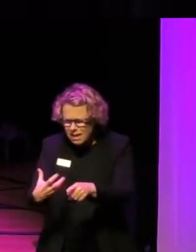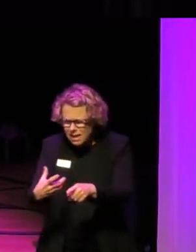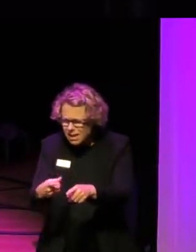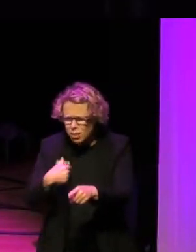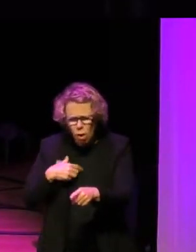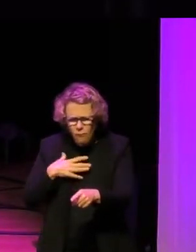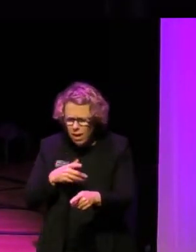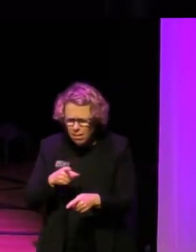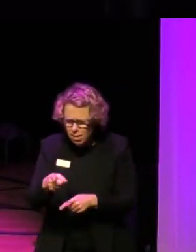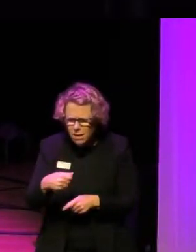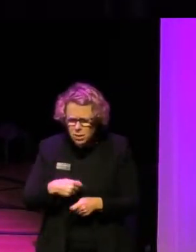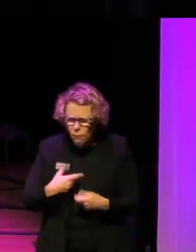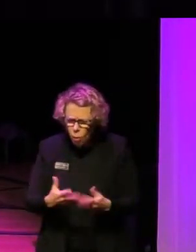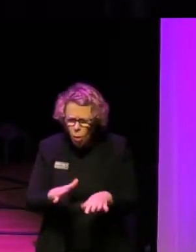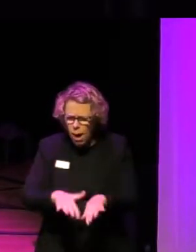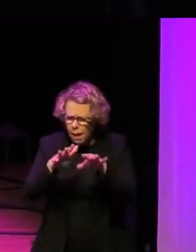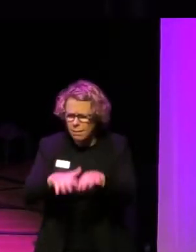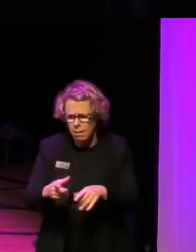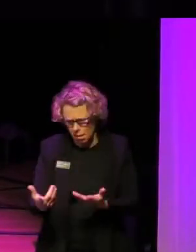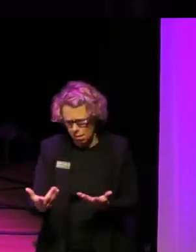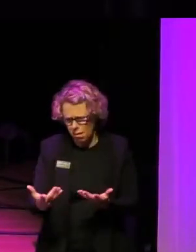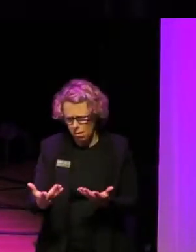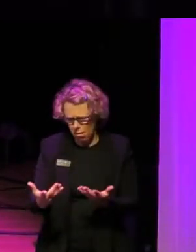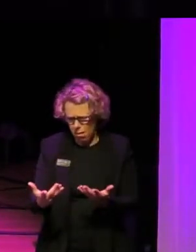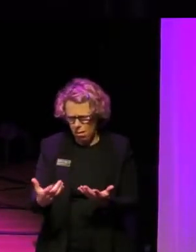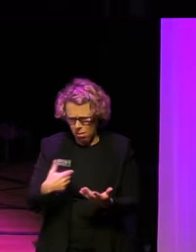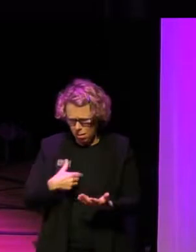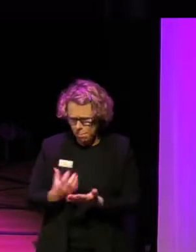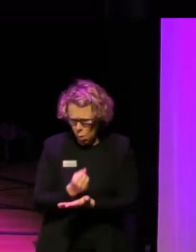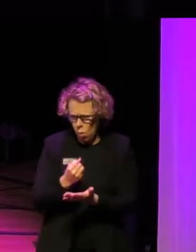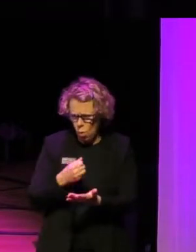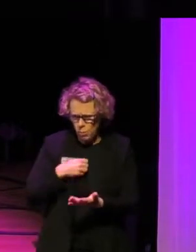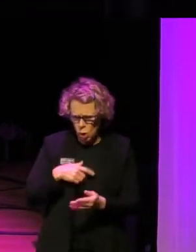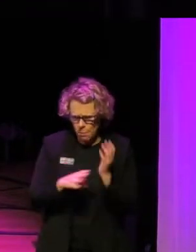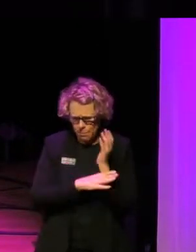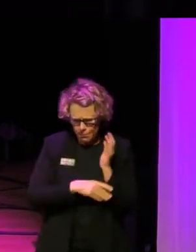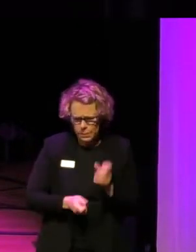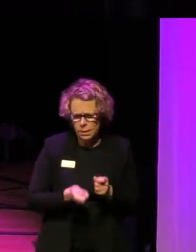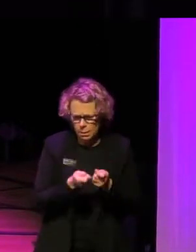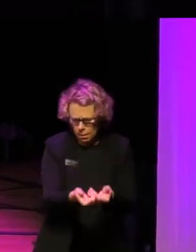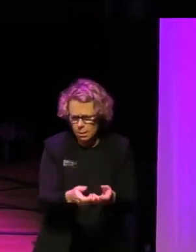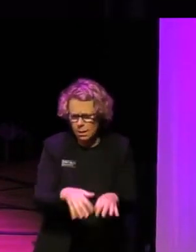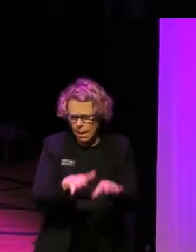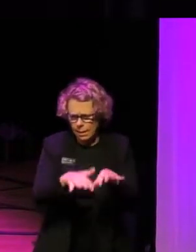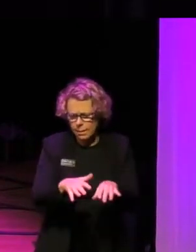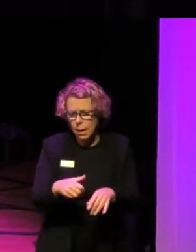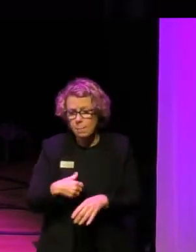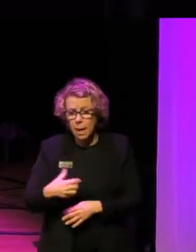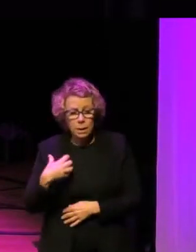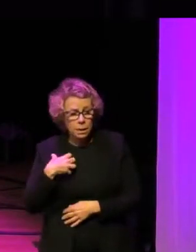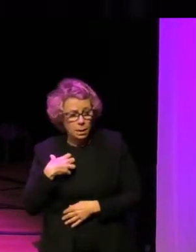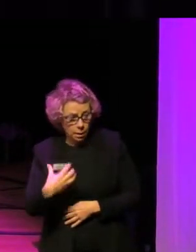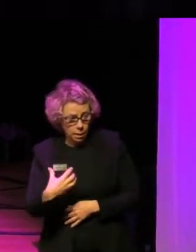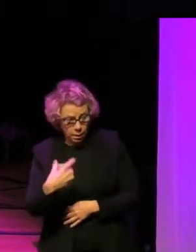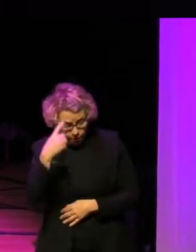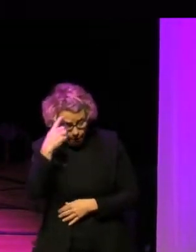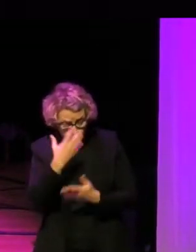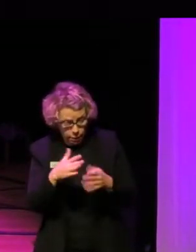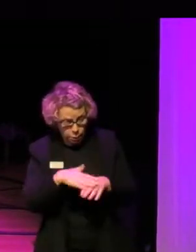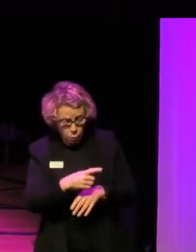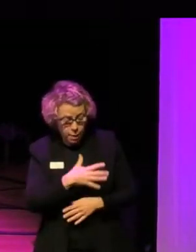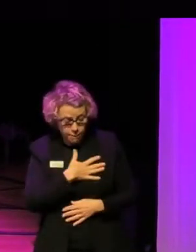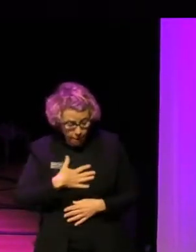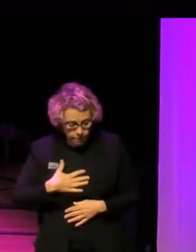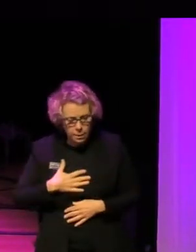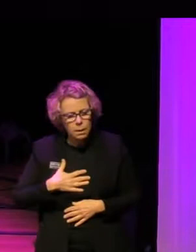person across the room and they thought, oh, the filthy rich, why must he benefit from my log? The rich person, not knowing what the poor person was